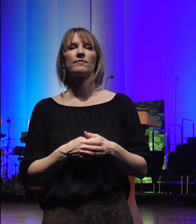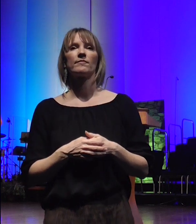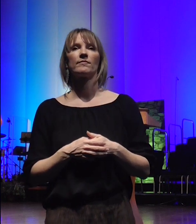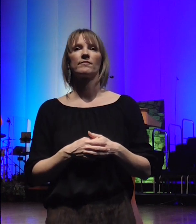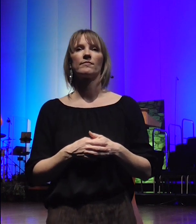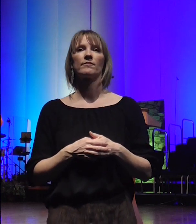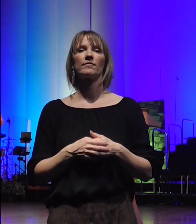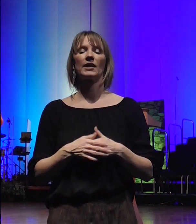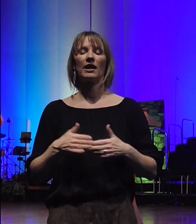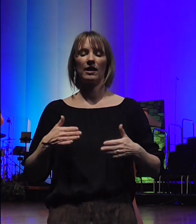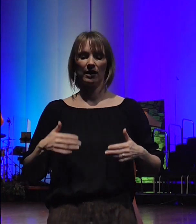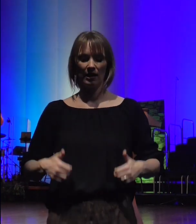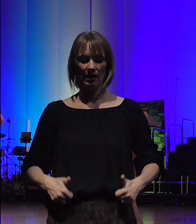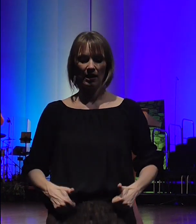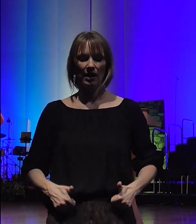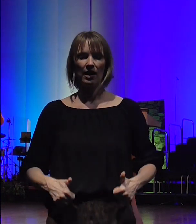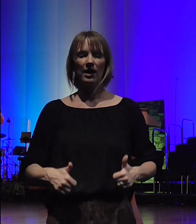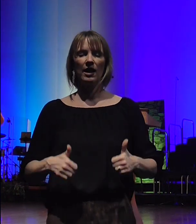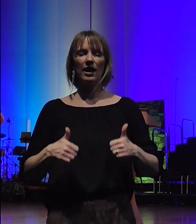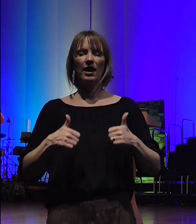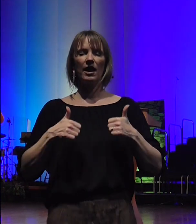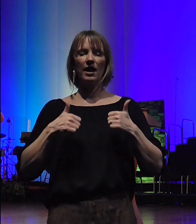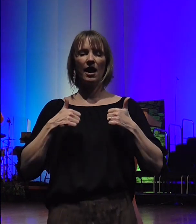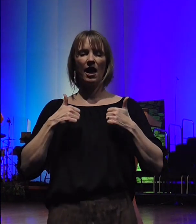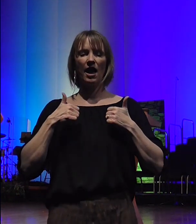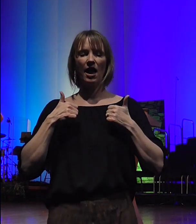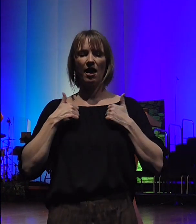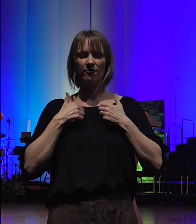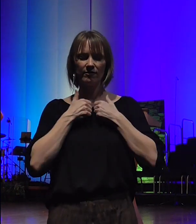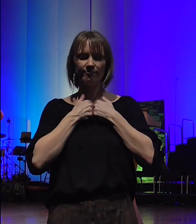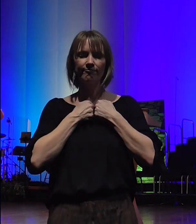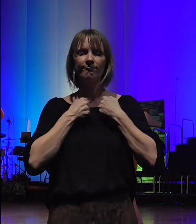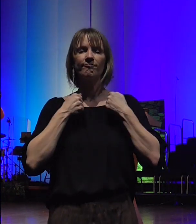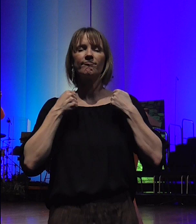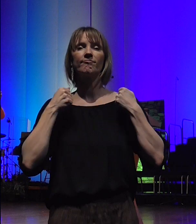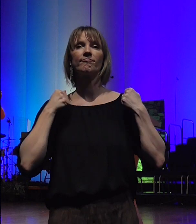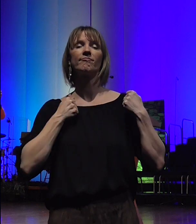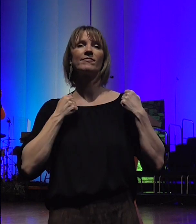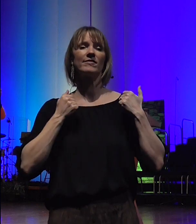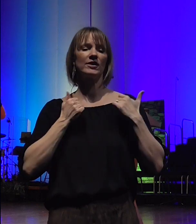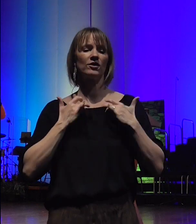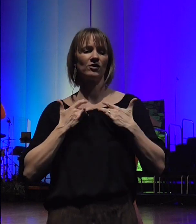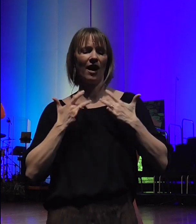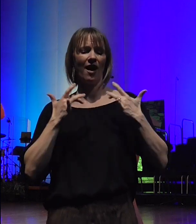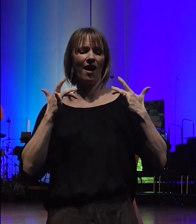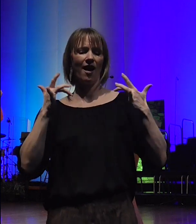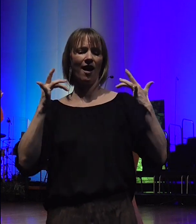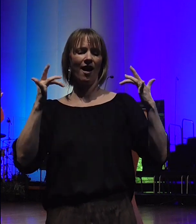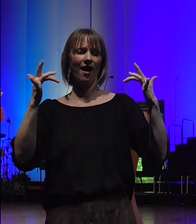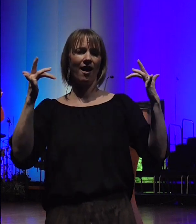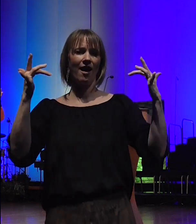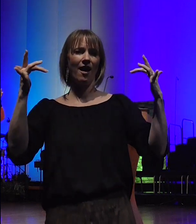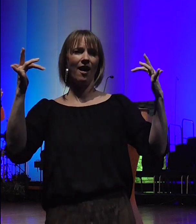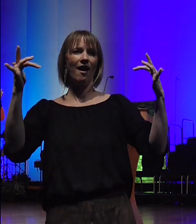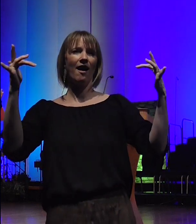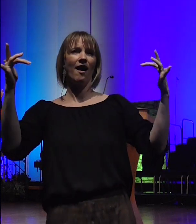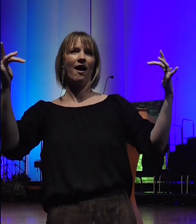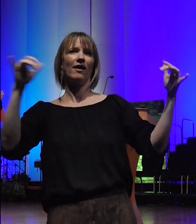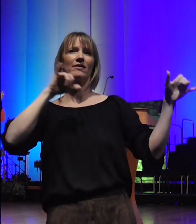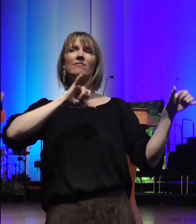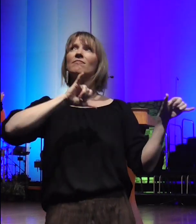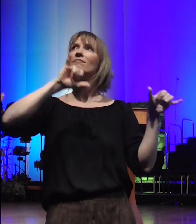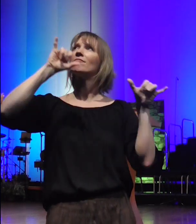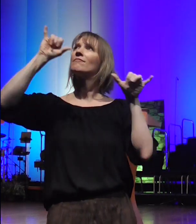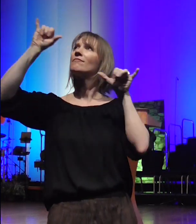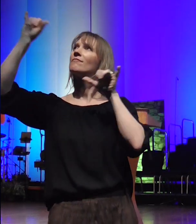live out in the open, shine from my life like the